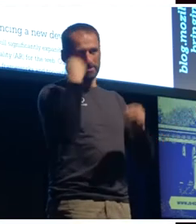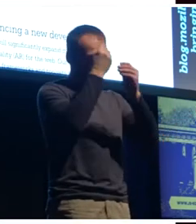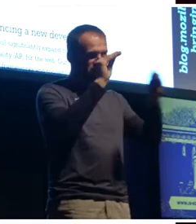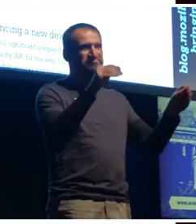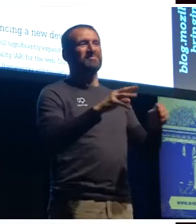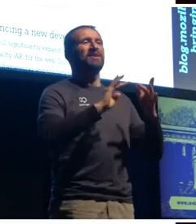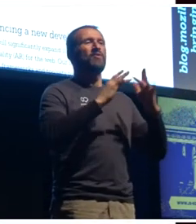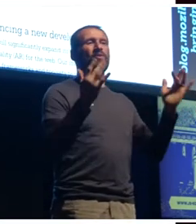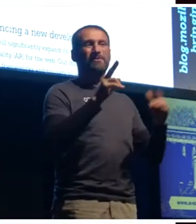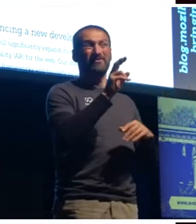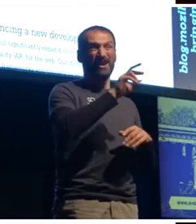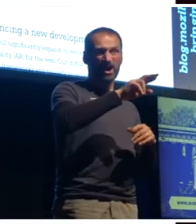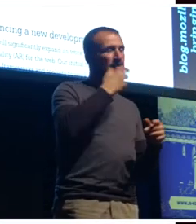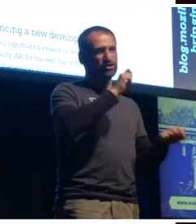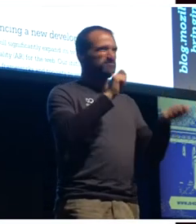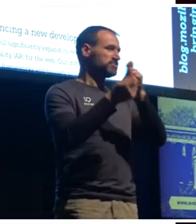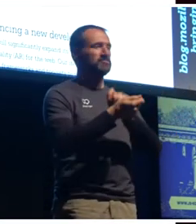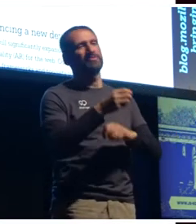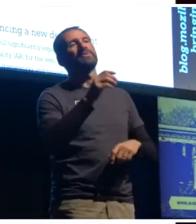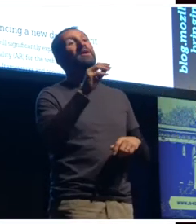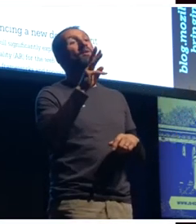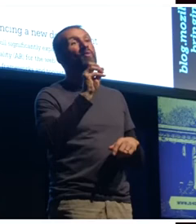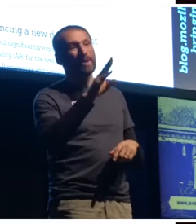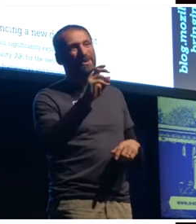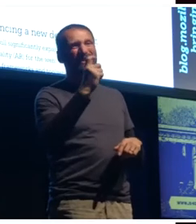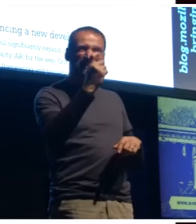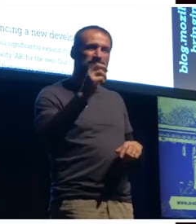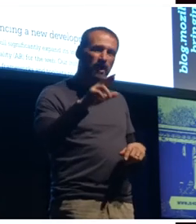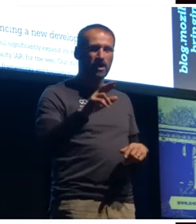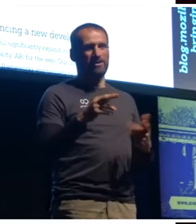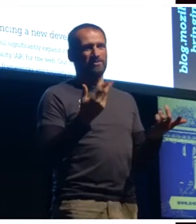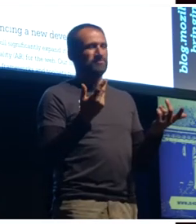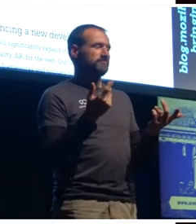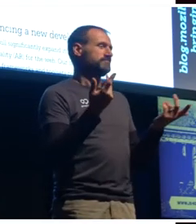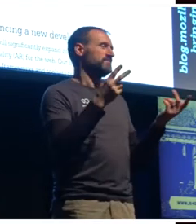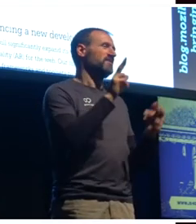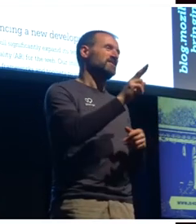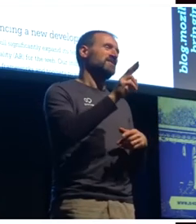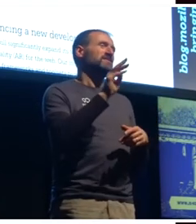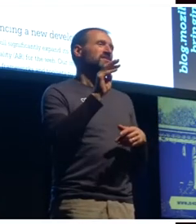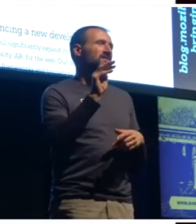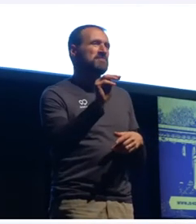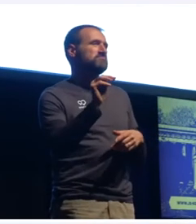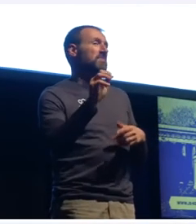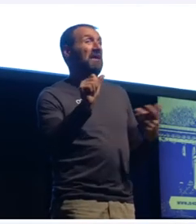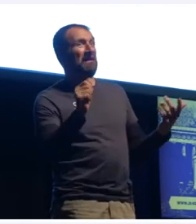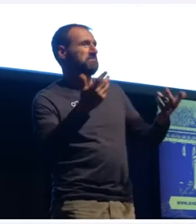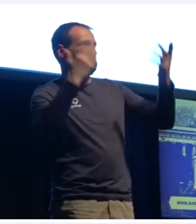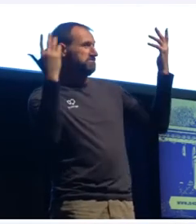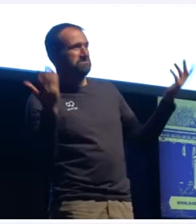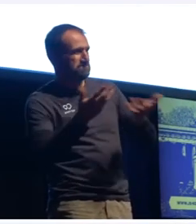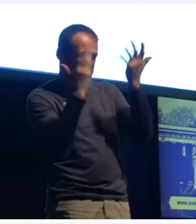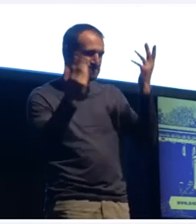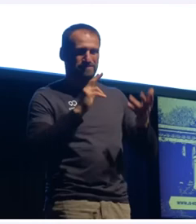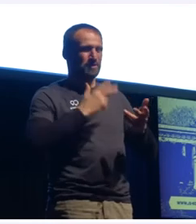work into web XR, the X being V, M, A, whatever your letter is.